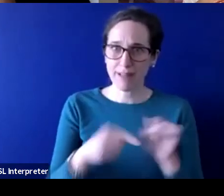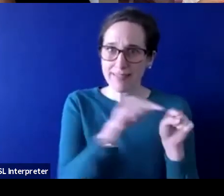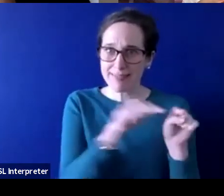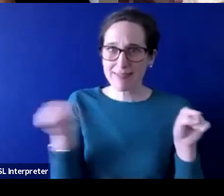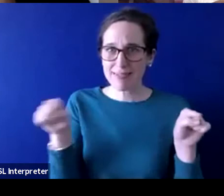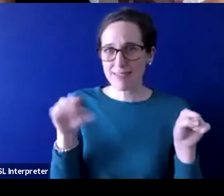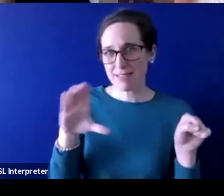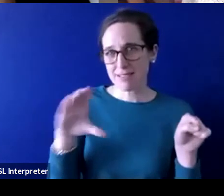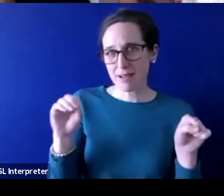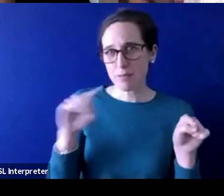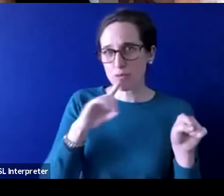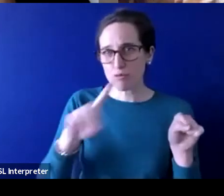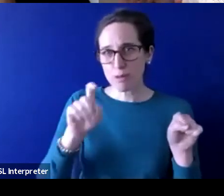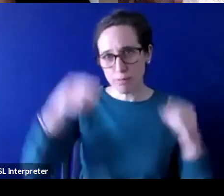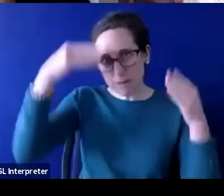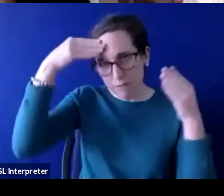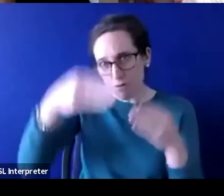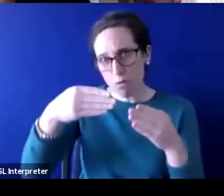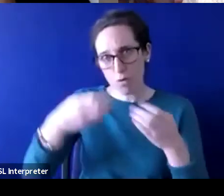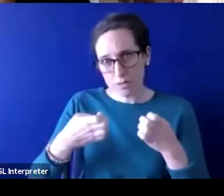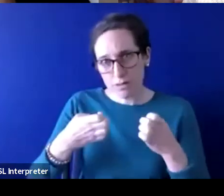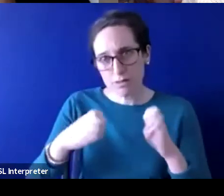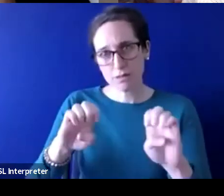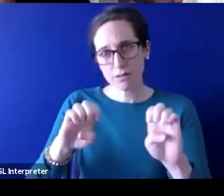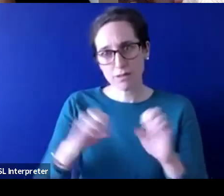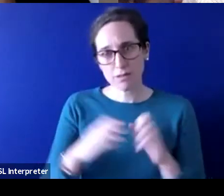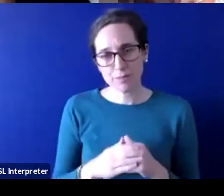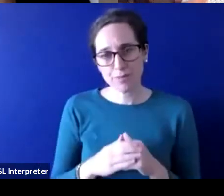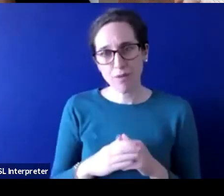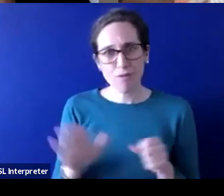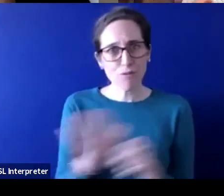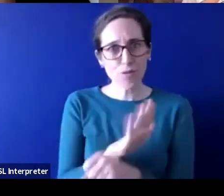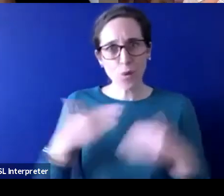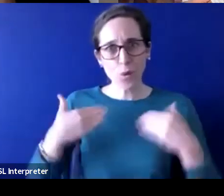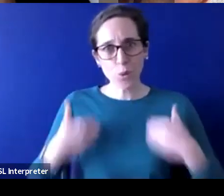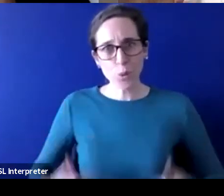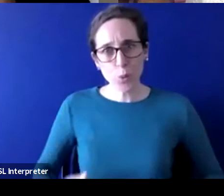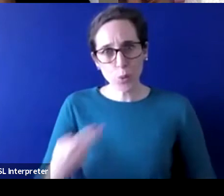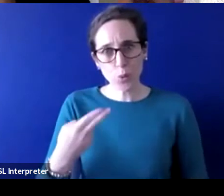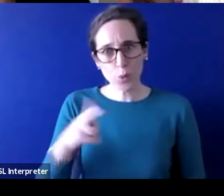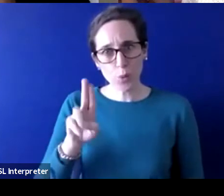forth to embody people's full humanity and not just